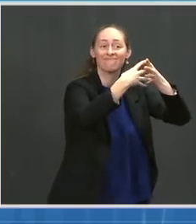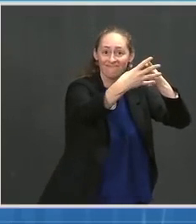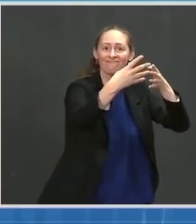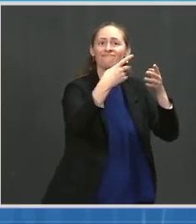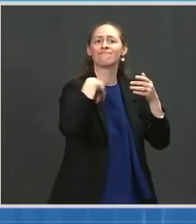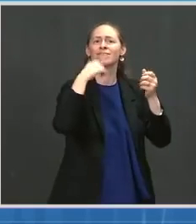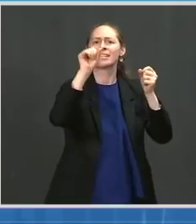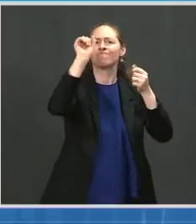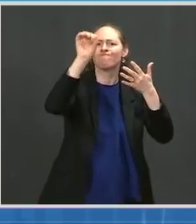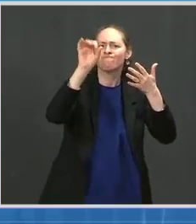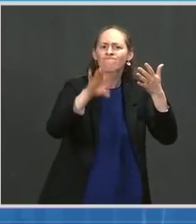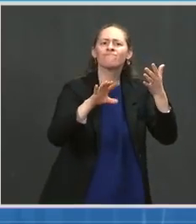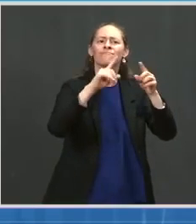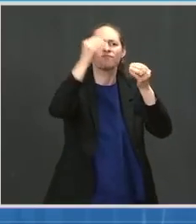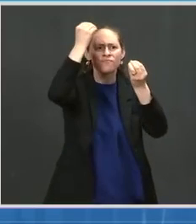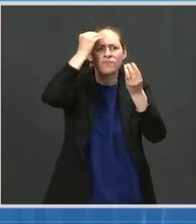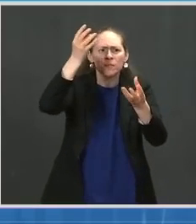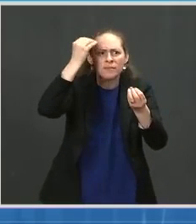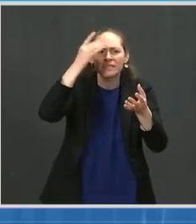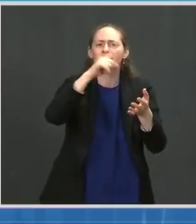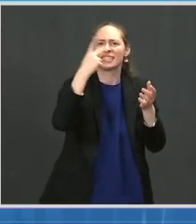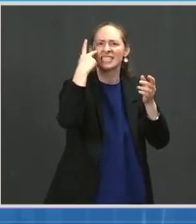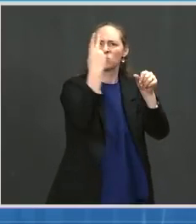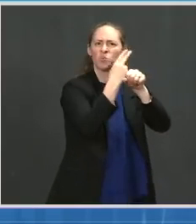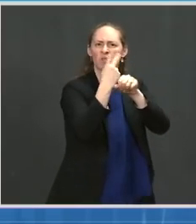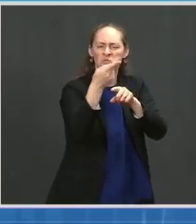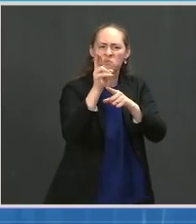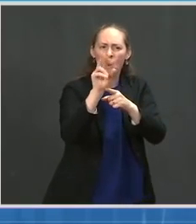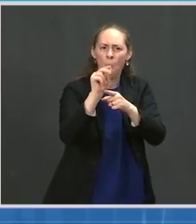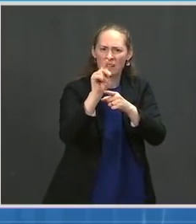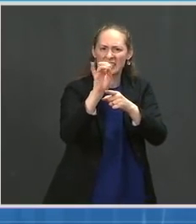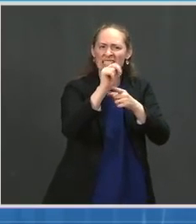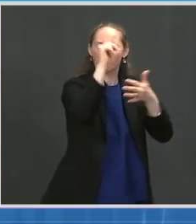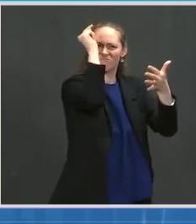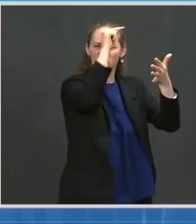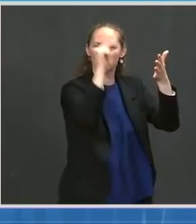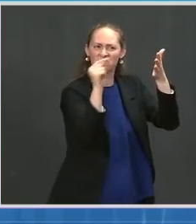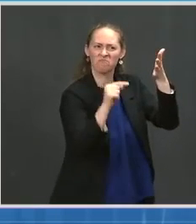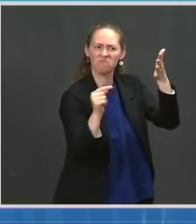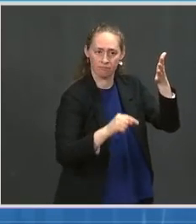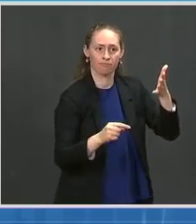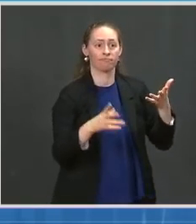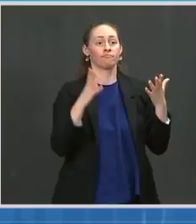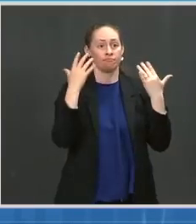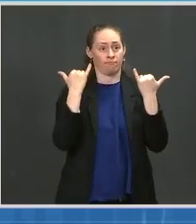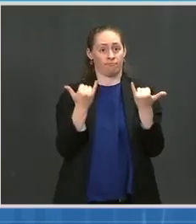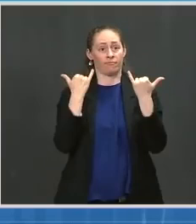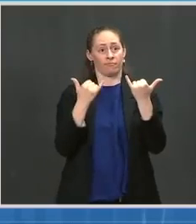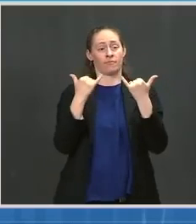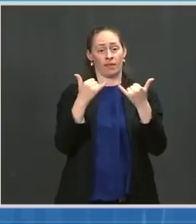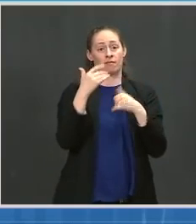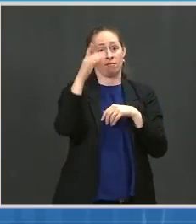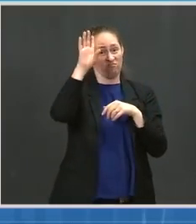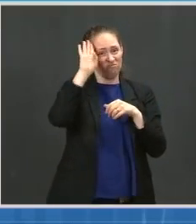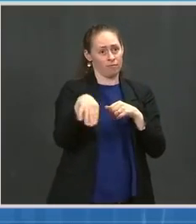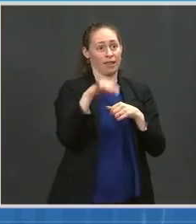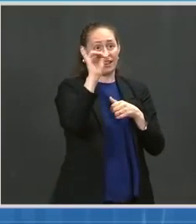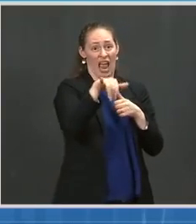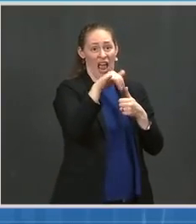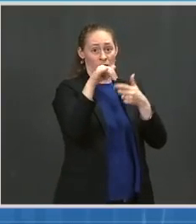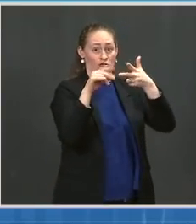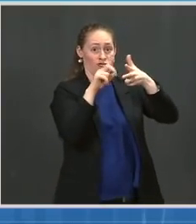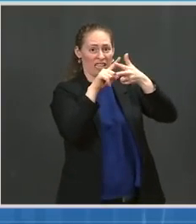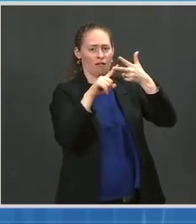protein. And with that, we already have 3 highly successful vaccines that have